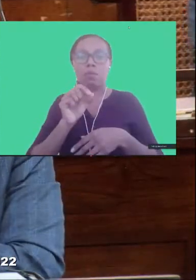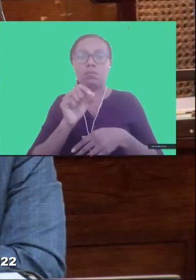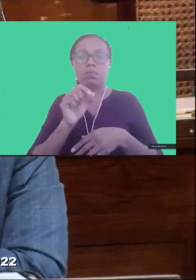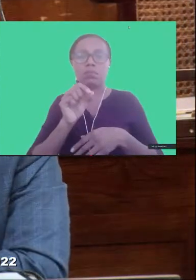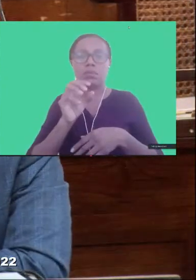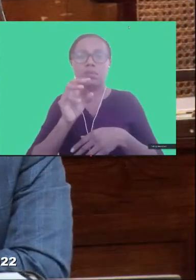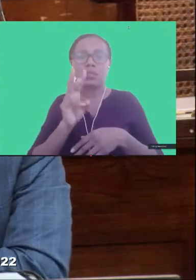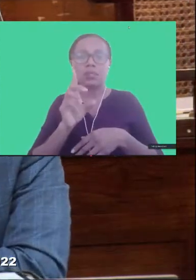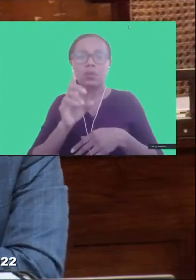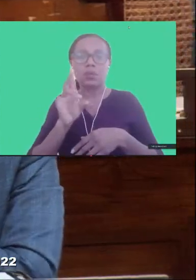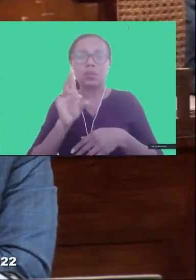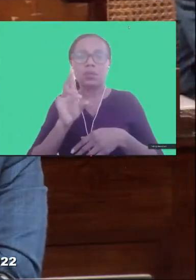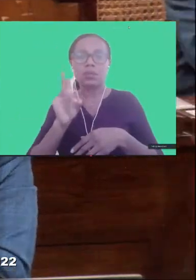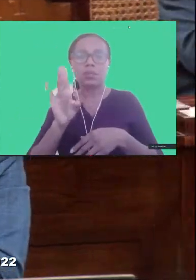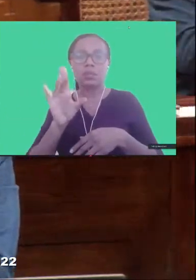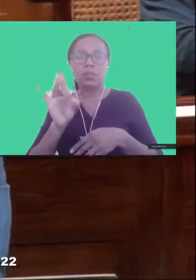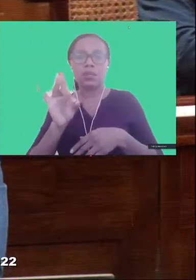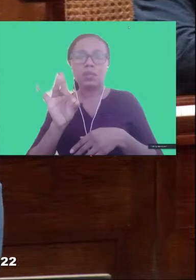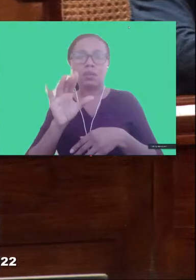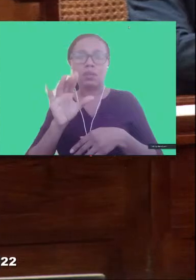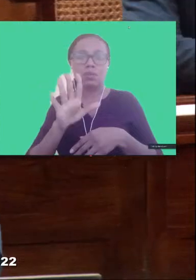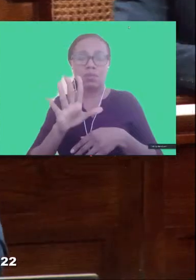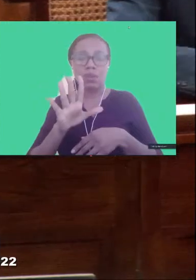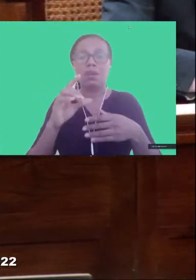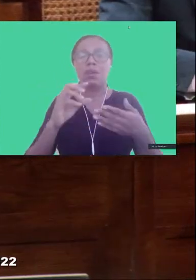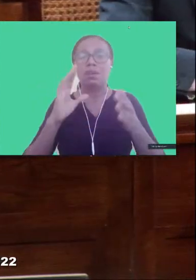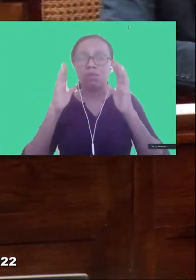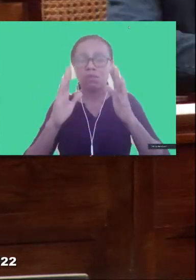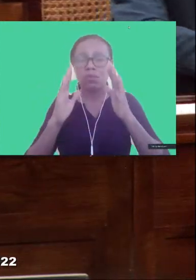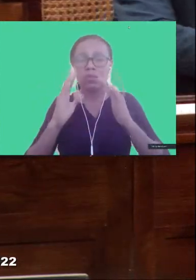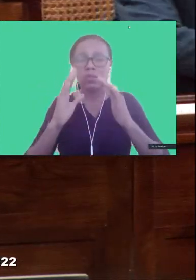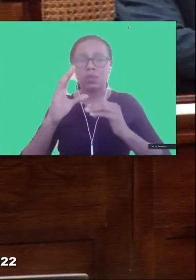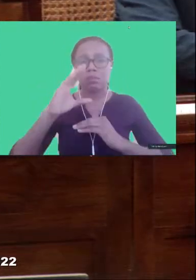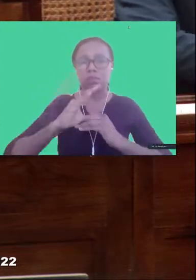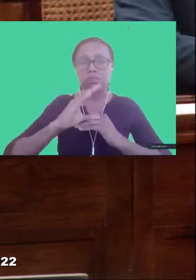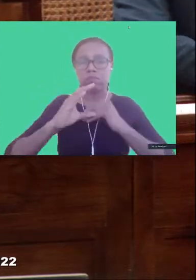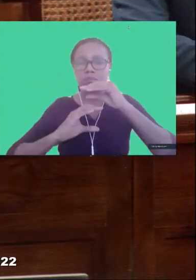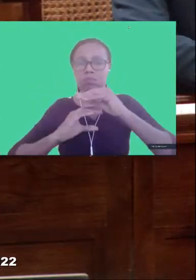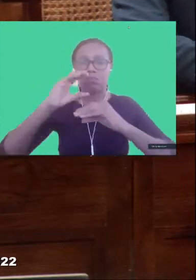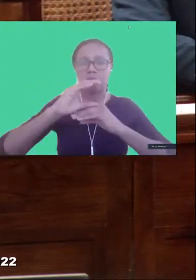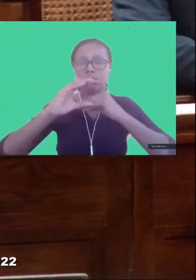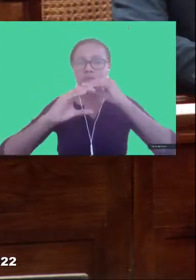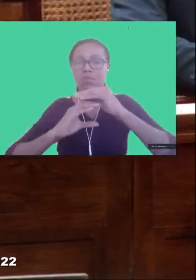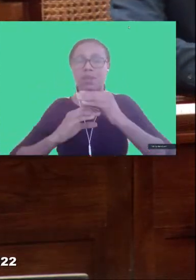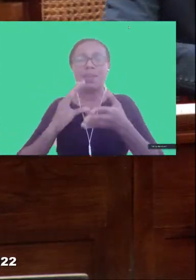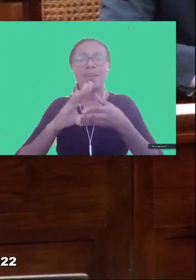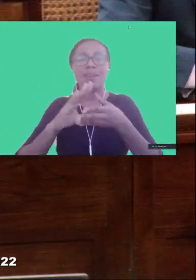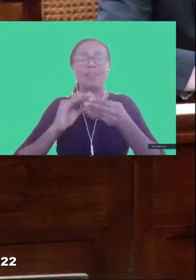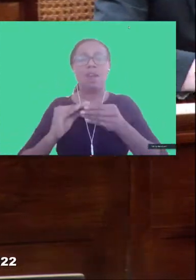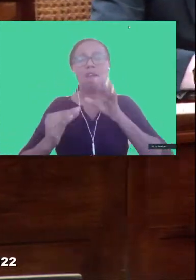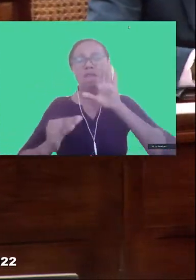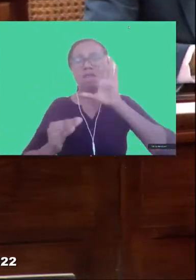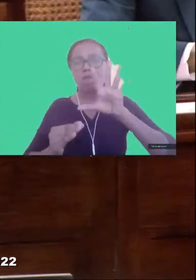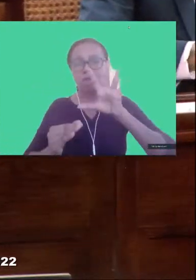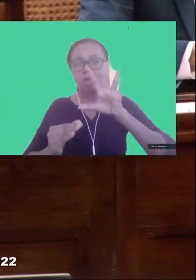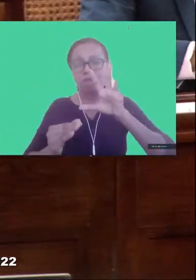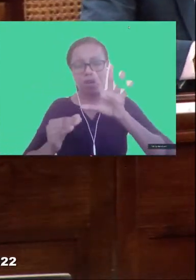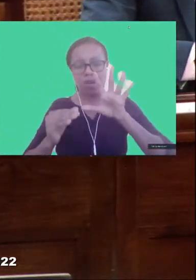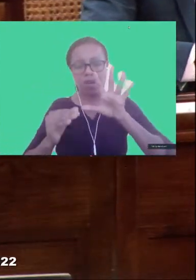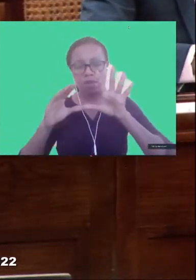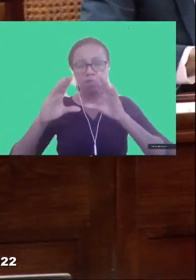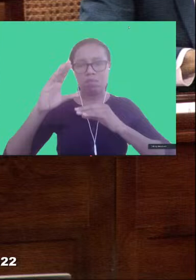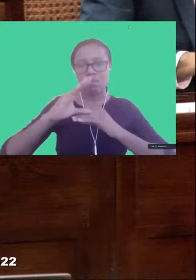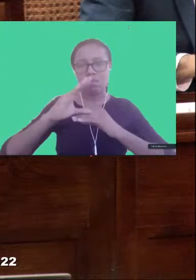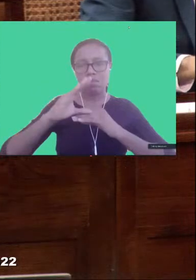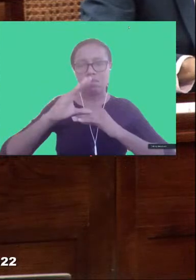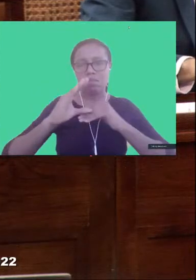It talks about 5 facilities to be constructed. I just wanted to know where and purpose.